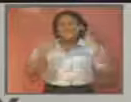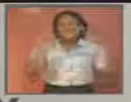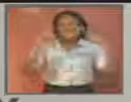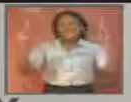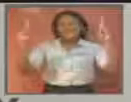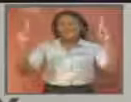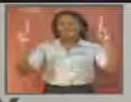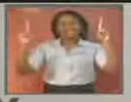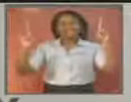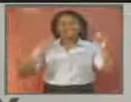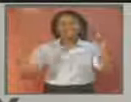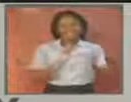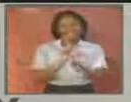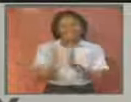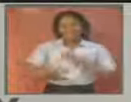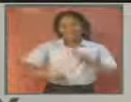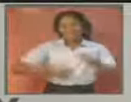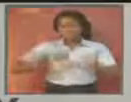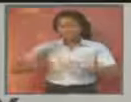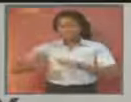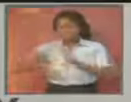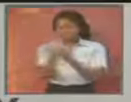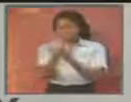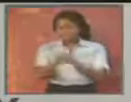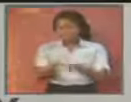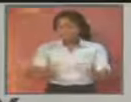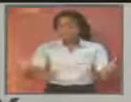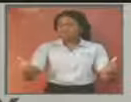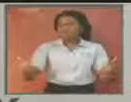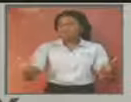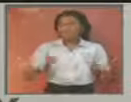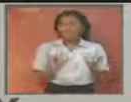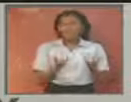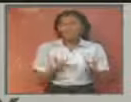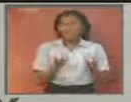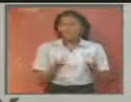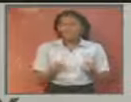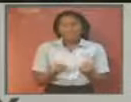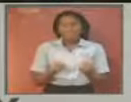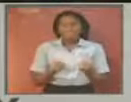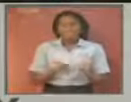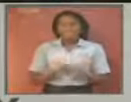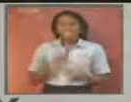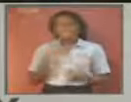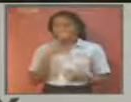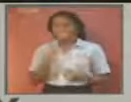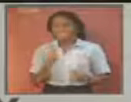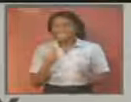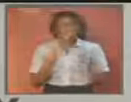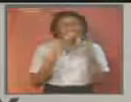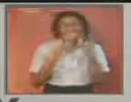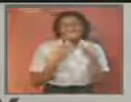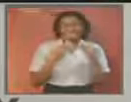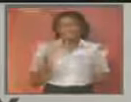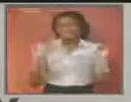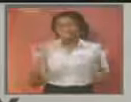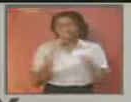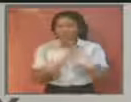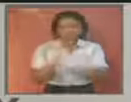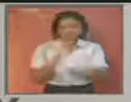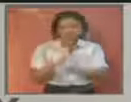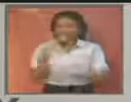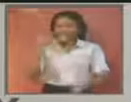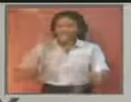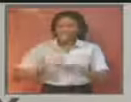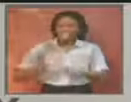treatment and vaccination sites. I want to say all hands are truly on deck at the ERHA.